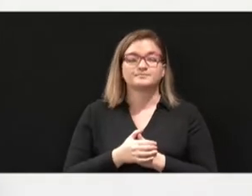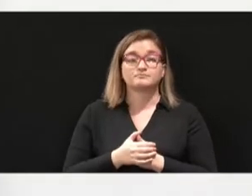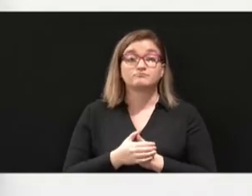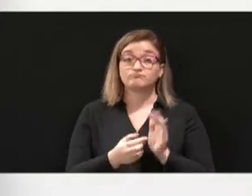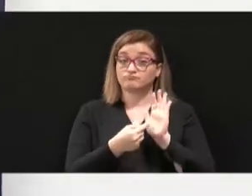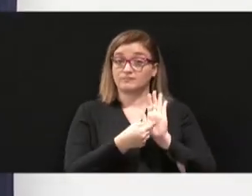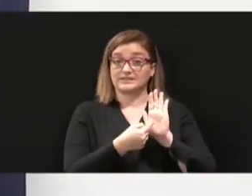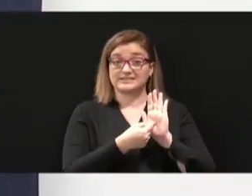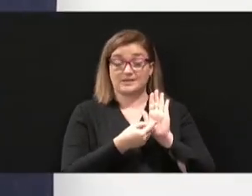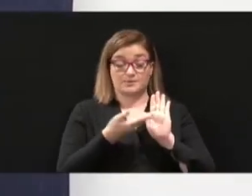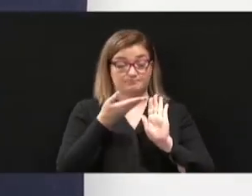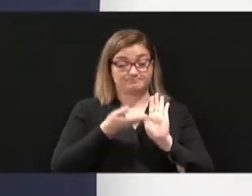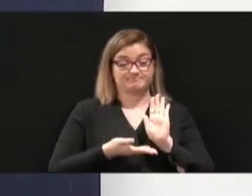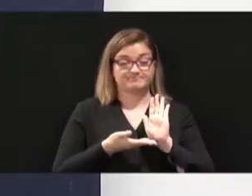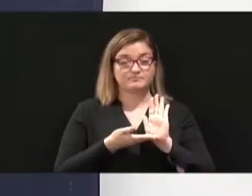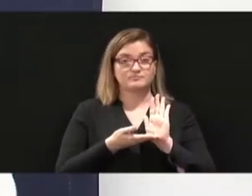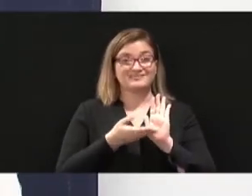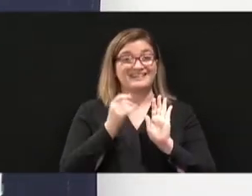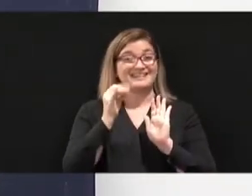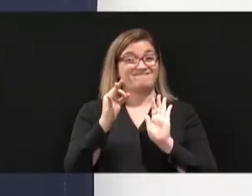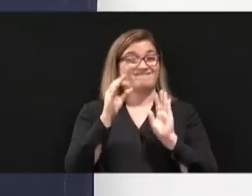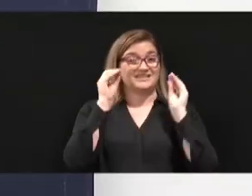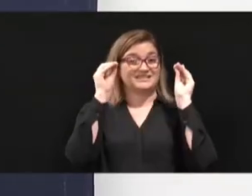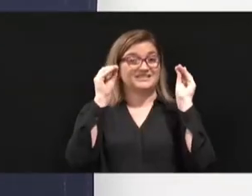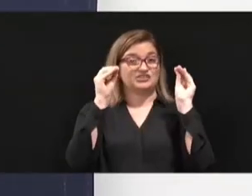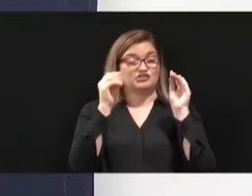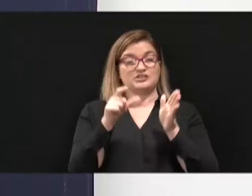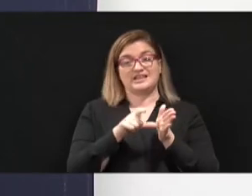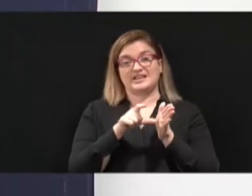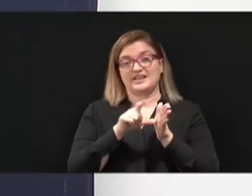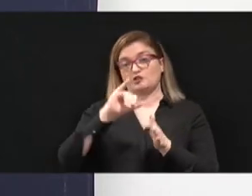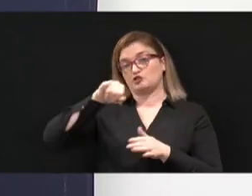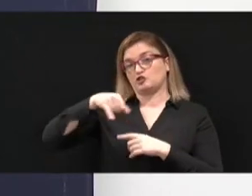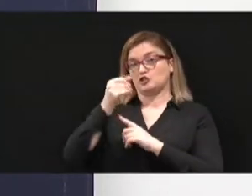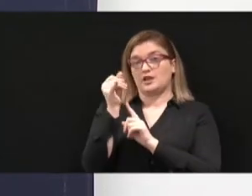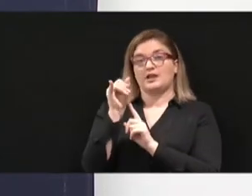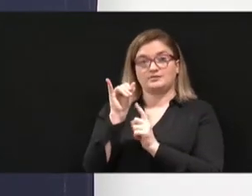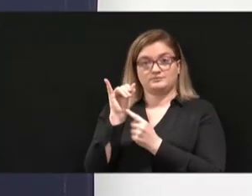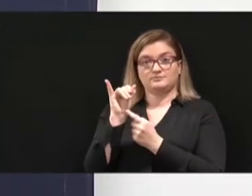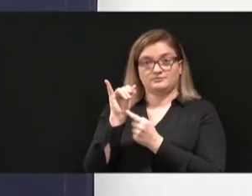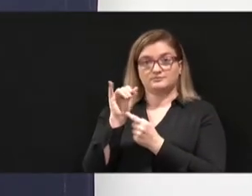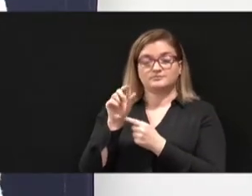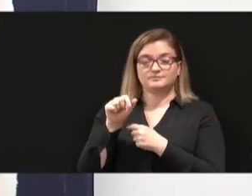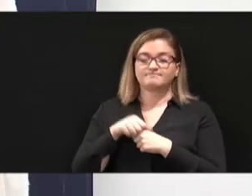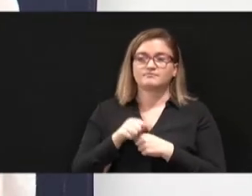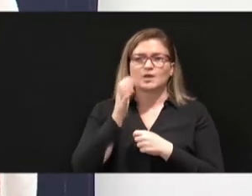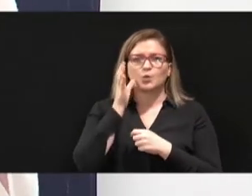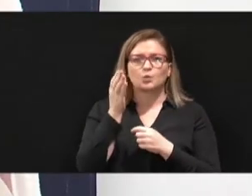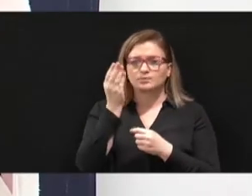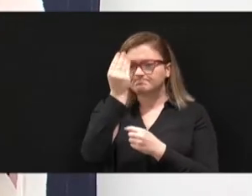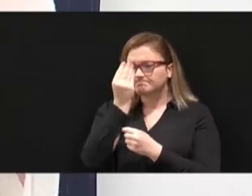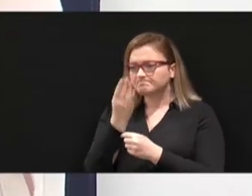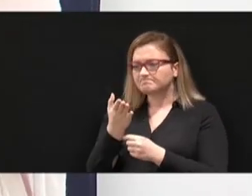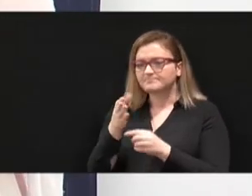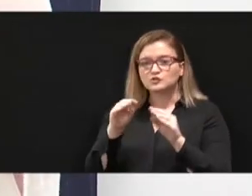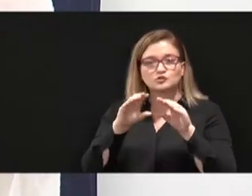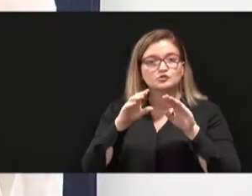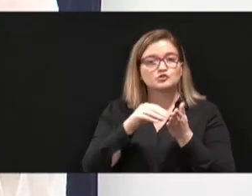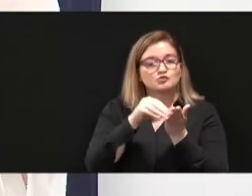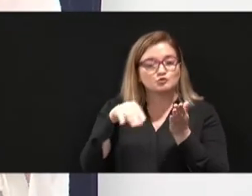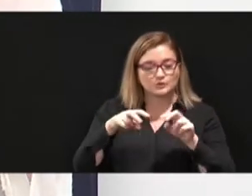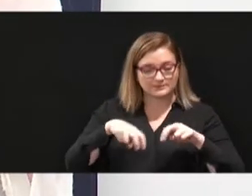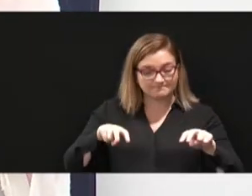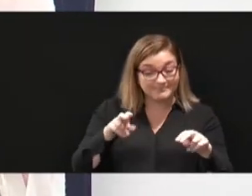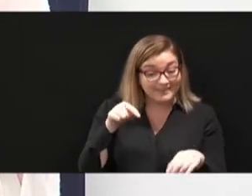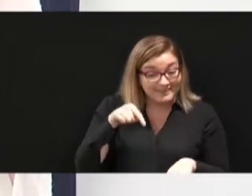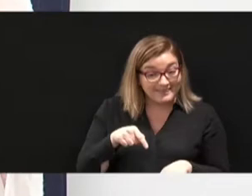if I am teaching the letter J, I guess I can't do both, I would tell the students, this is J,